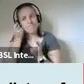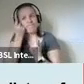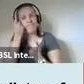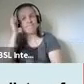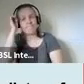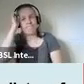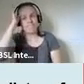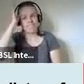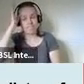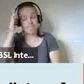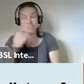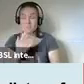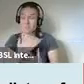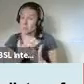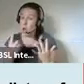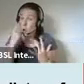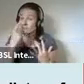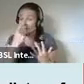latest research